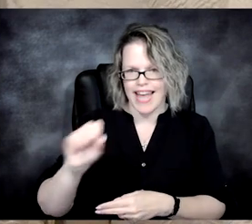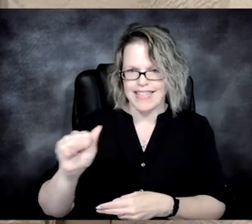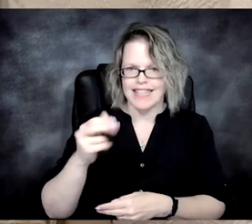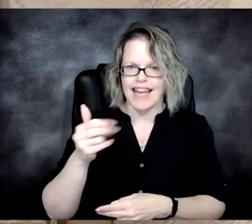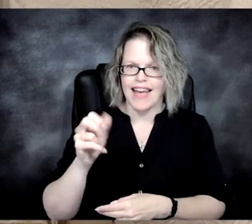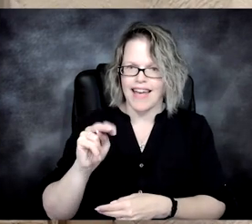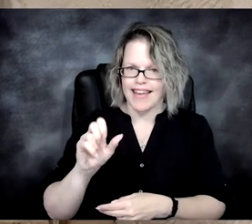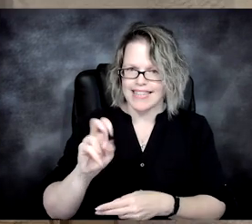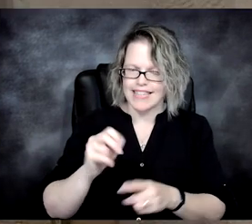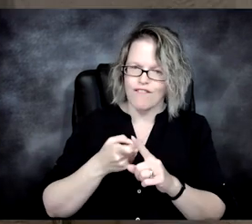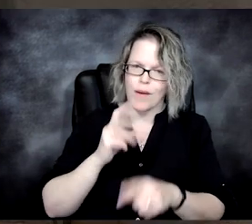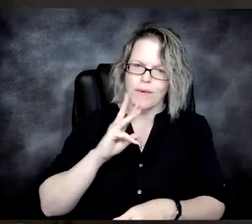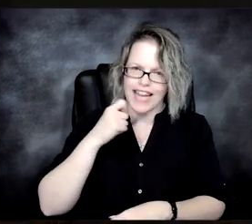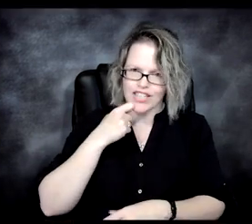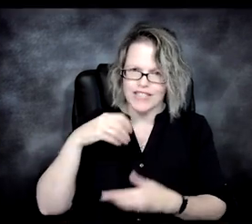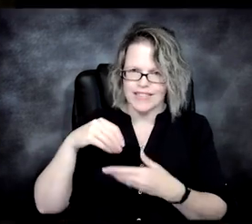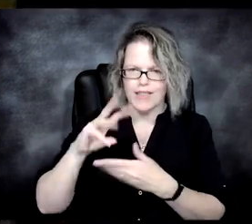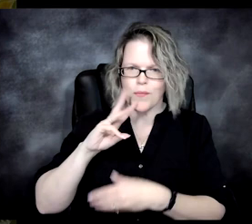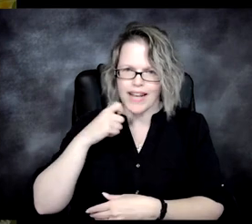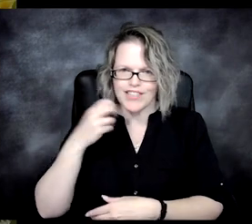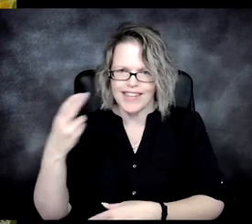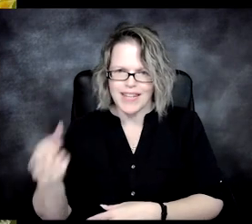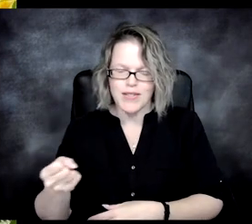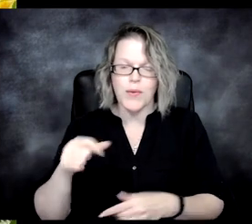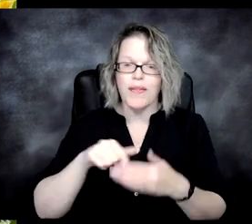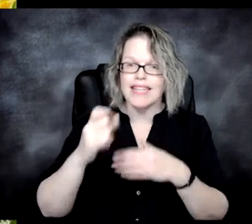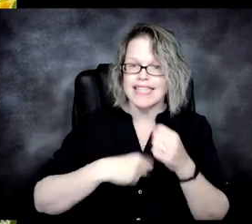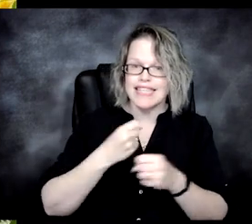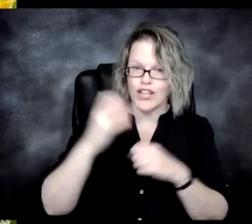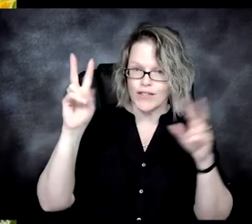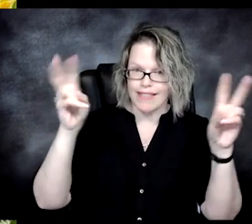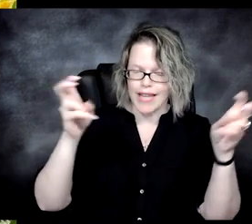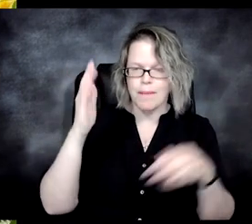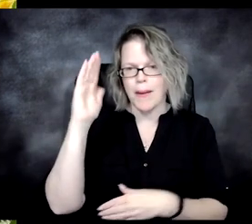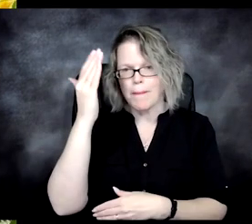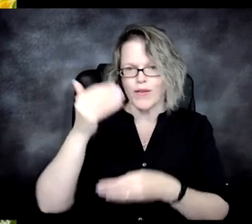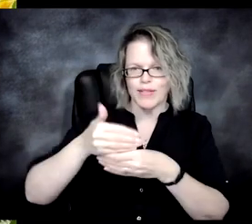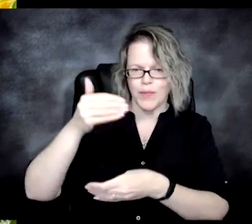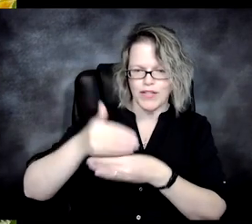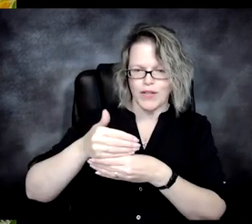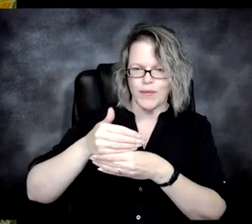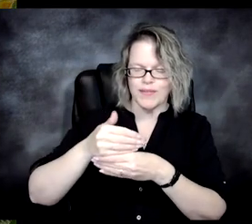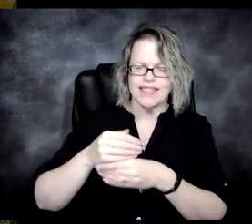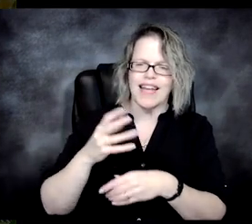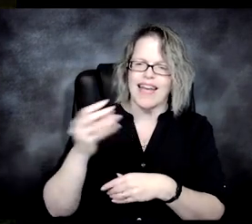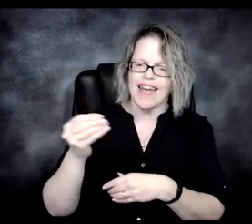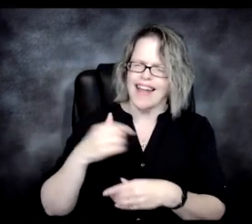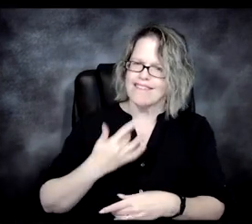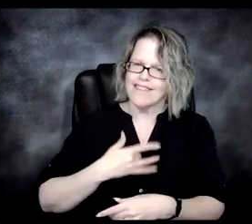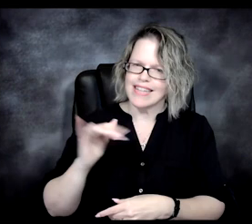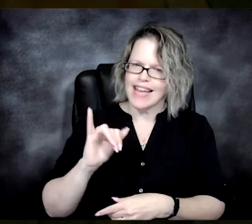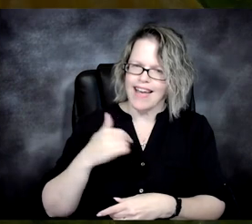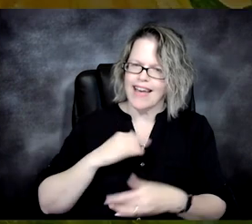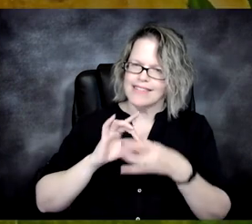I'm from Wenatchee, and I go to Wenatchee High School. This year's theme was Mirrors and Windows, Visions and Knowing. And I feel like I